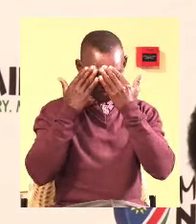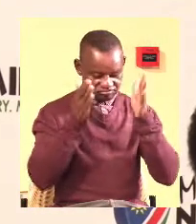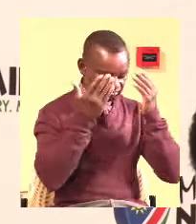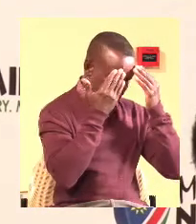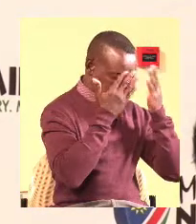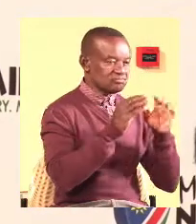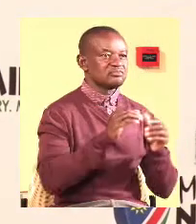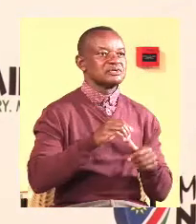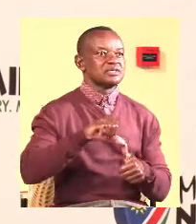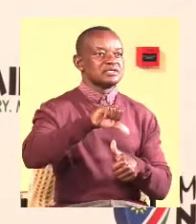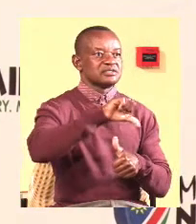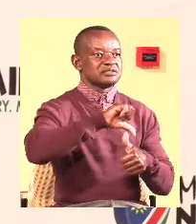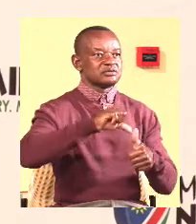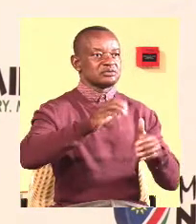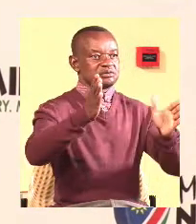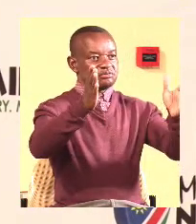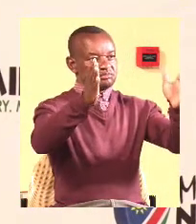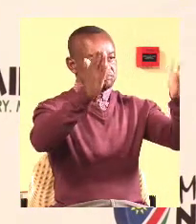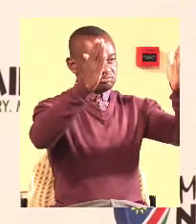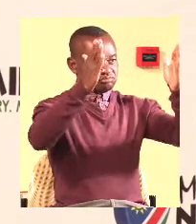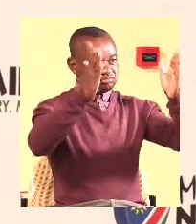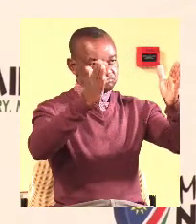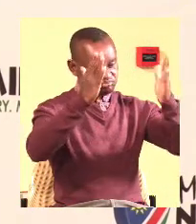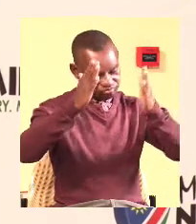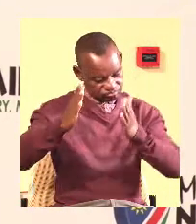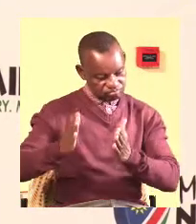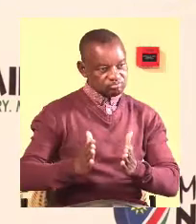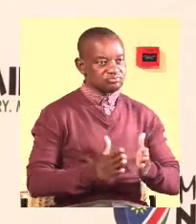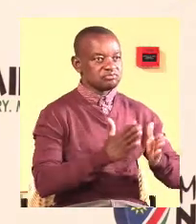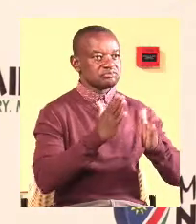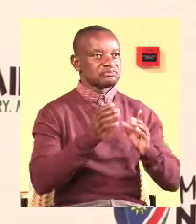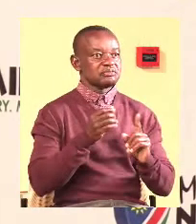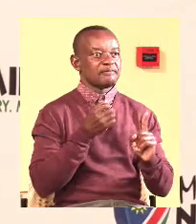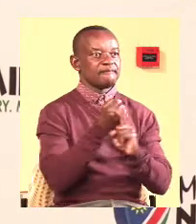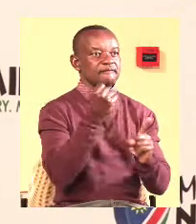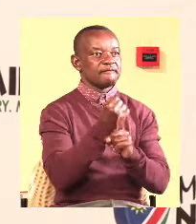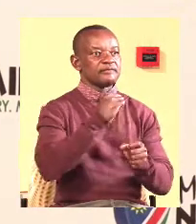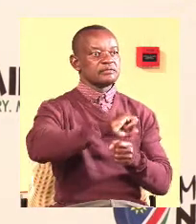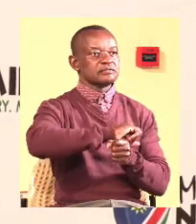It's just one among the pillars as a response to COVID-19 pandemic.